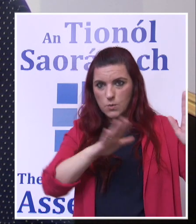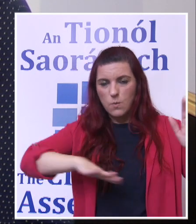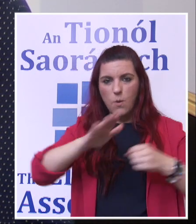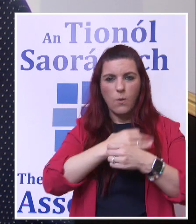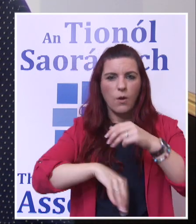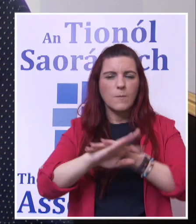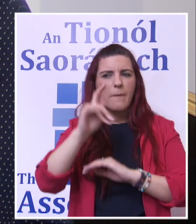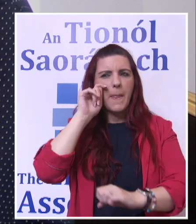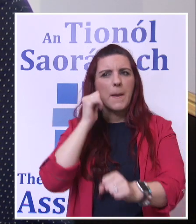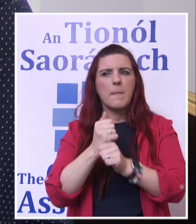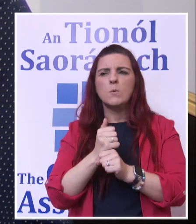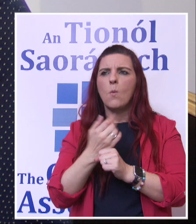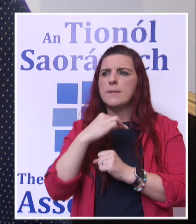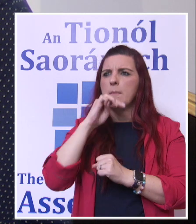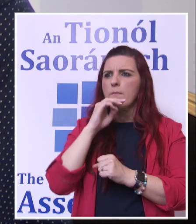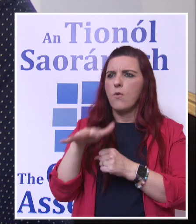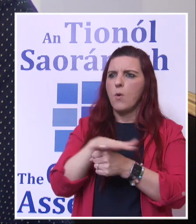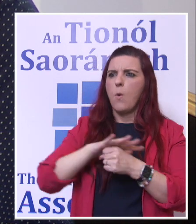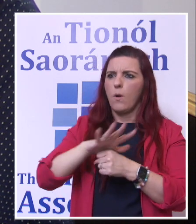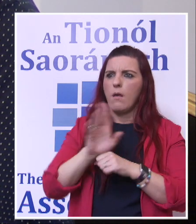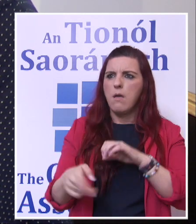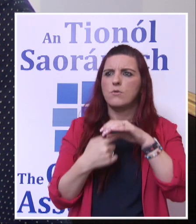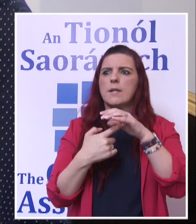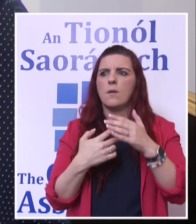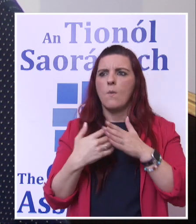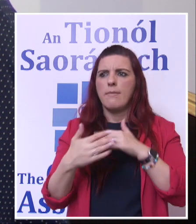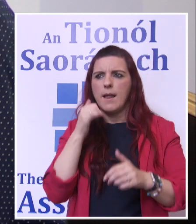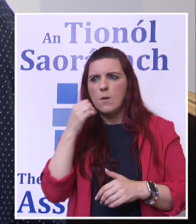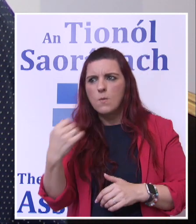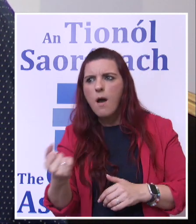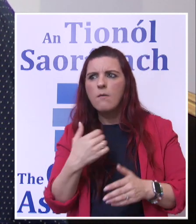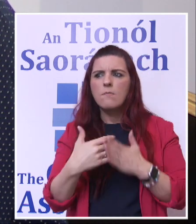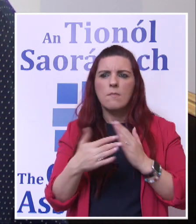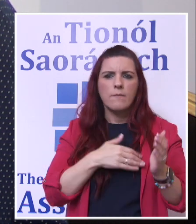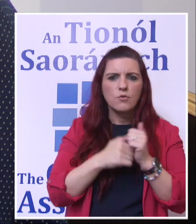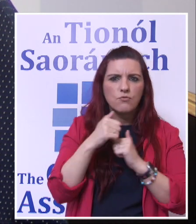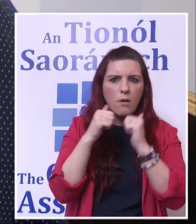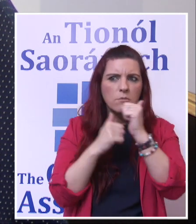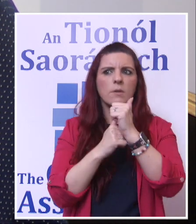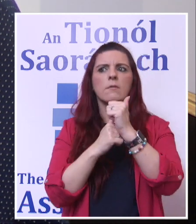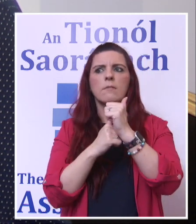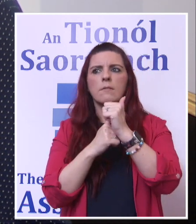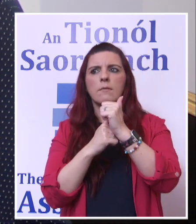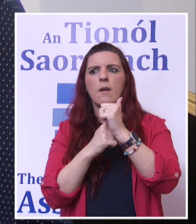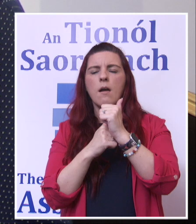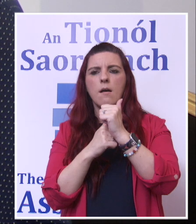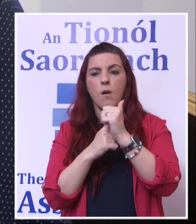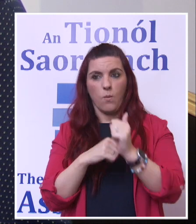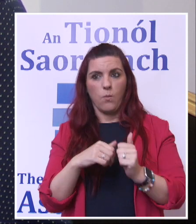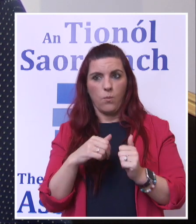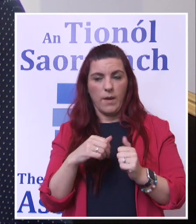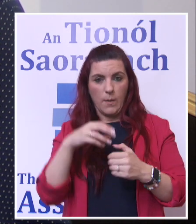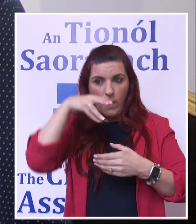is devolved to the local authority as a whole, and whatever new structure that may emerge in Dublin? Within